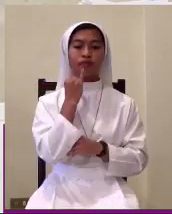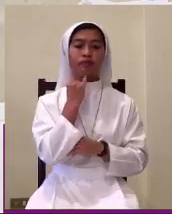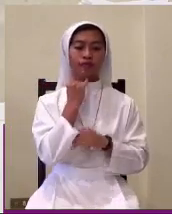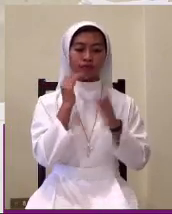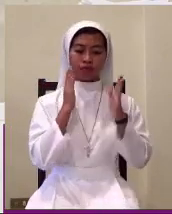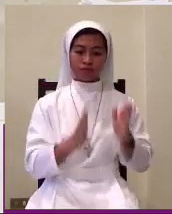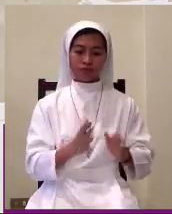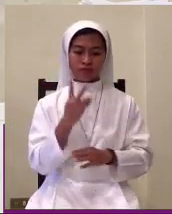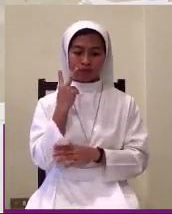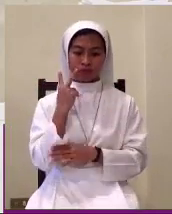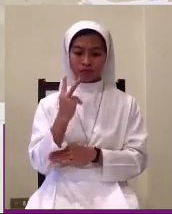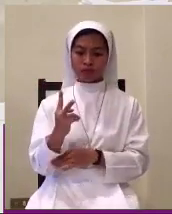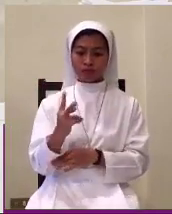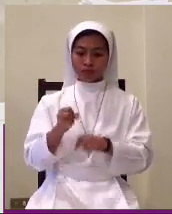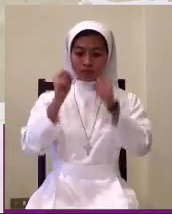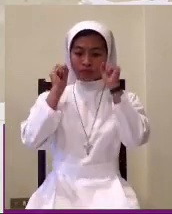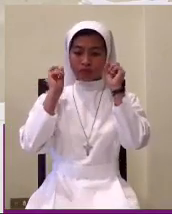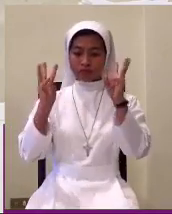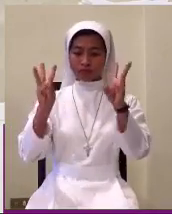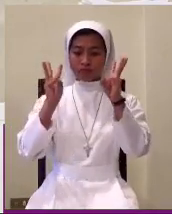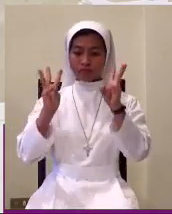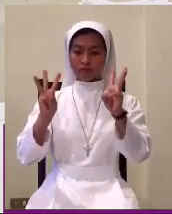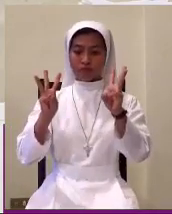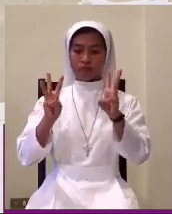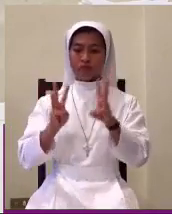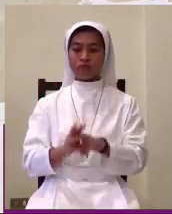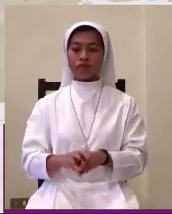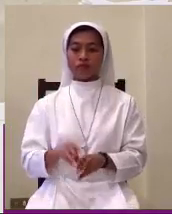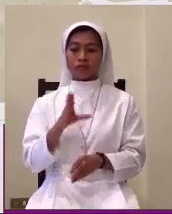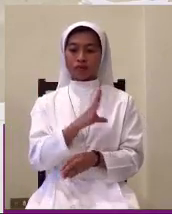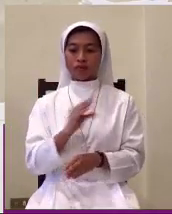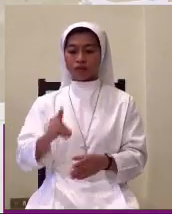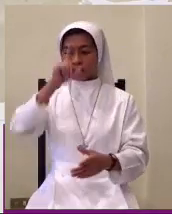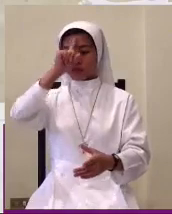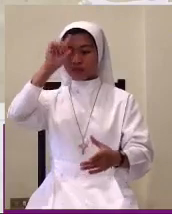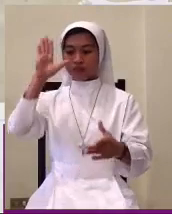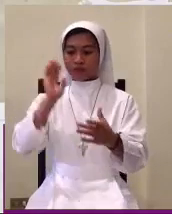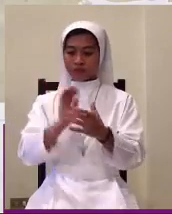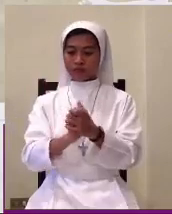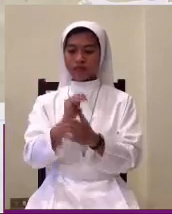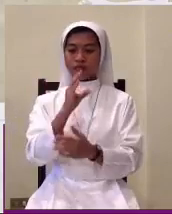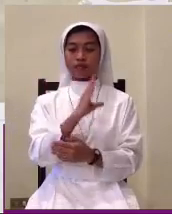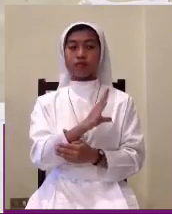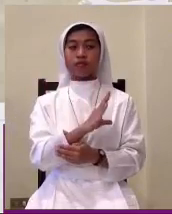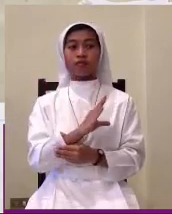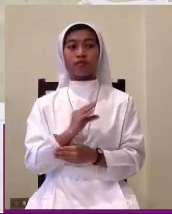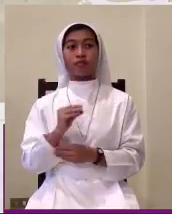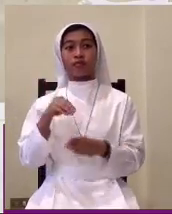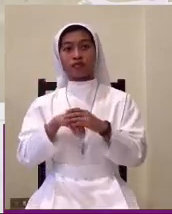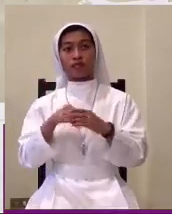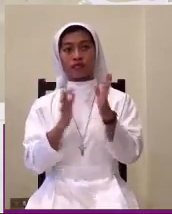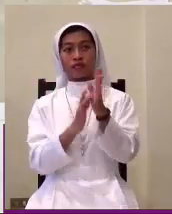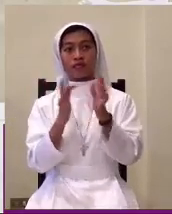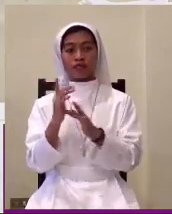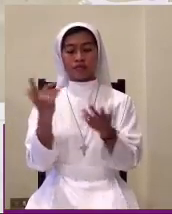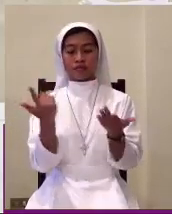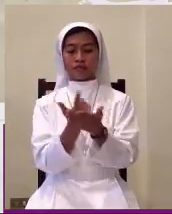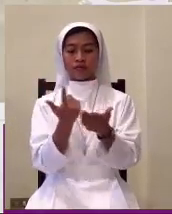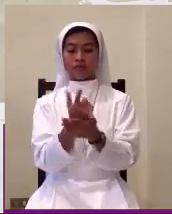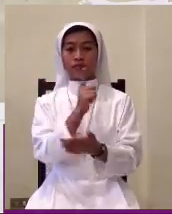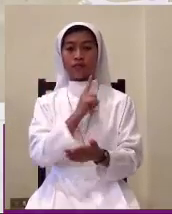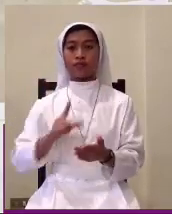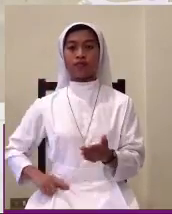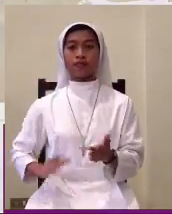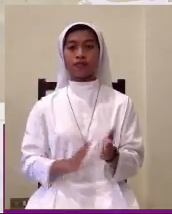seen what he had done began to believe in him. The Gospel of the